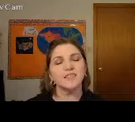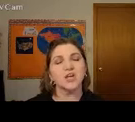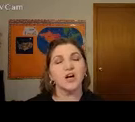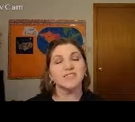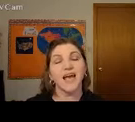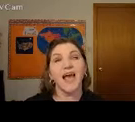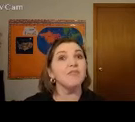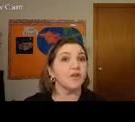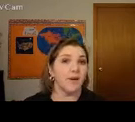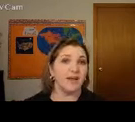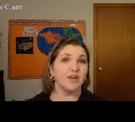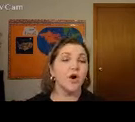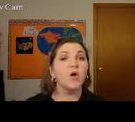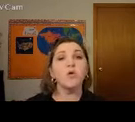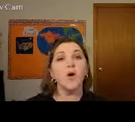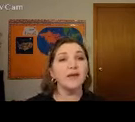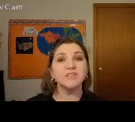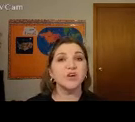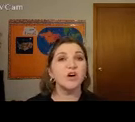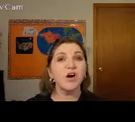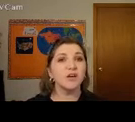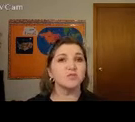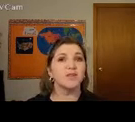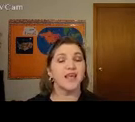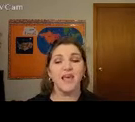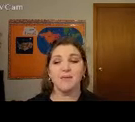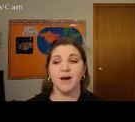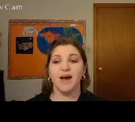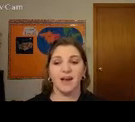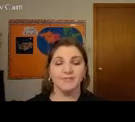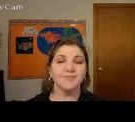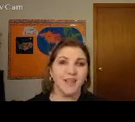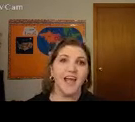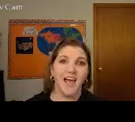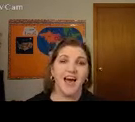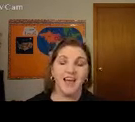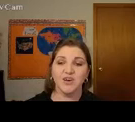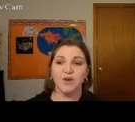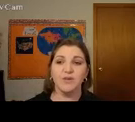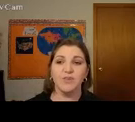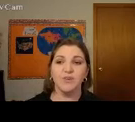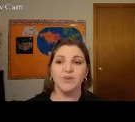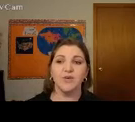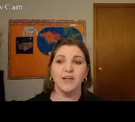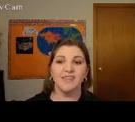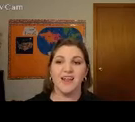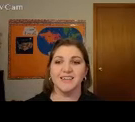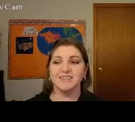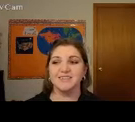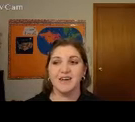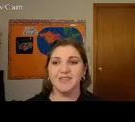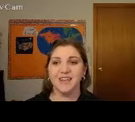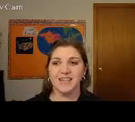liked to talk to everybody or wave to cars when they came by? I agree with you. That